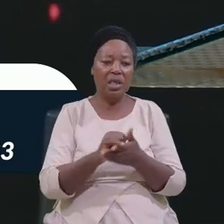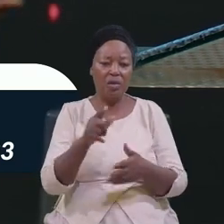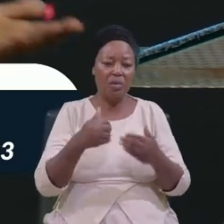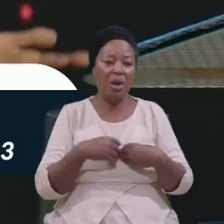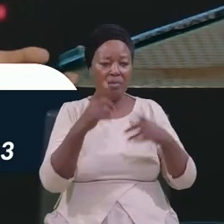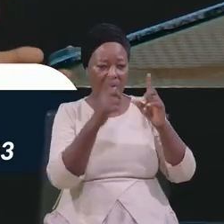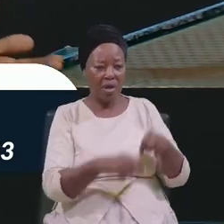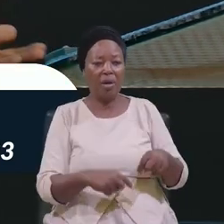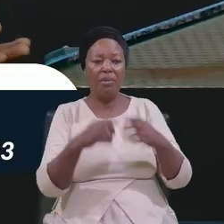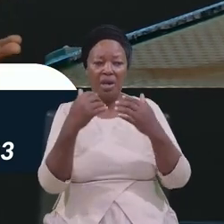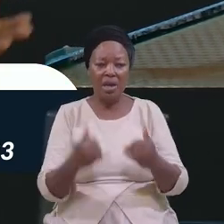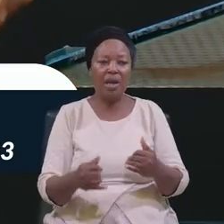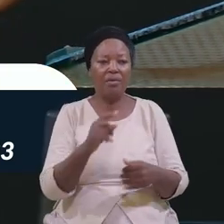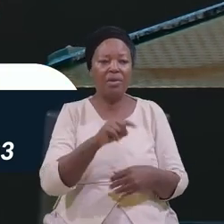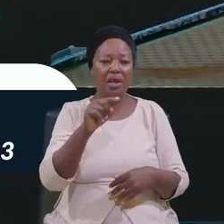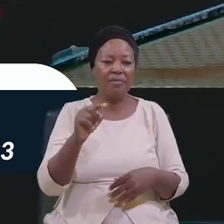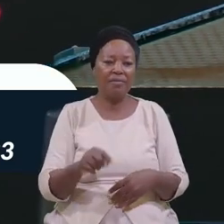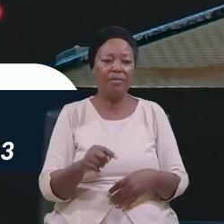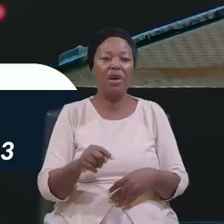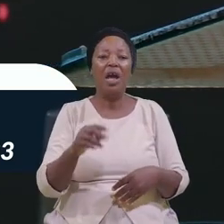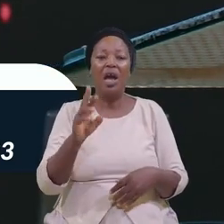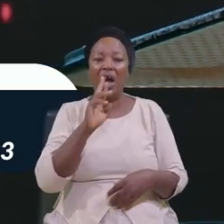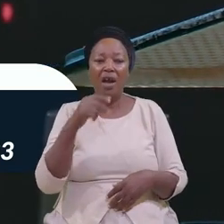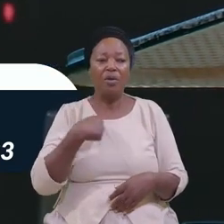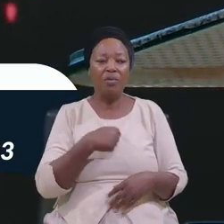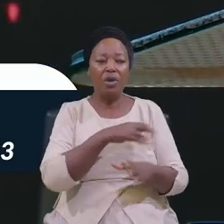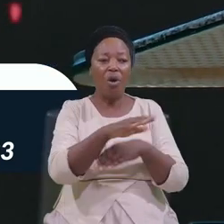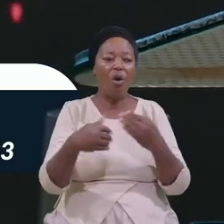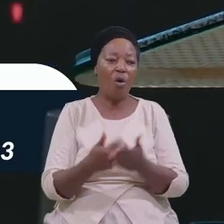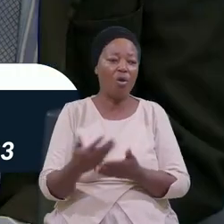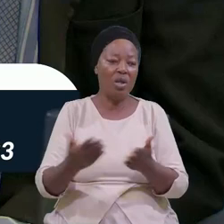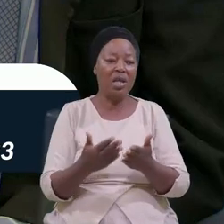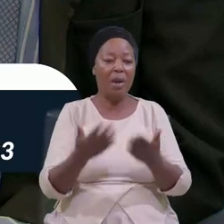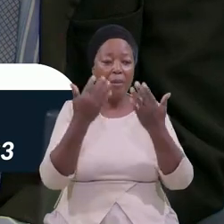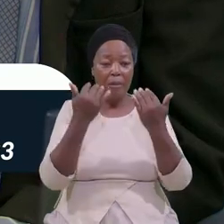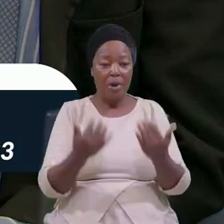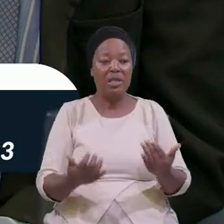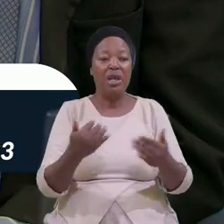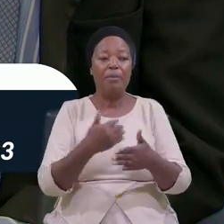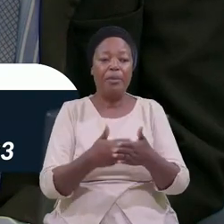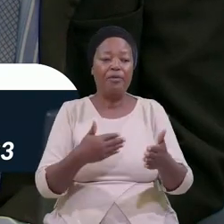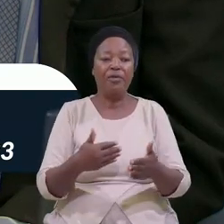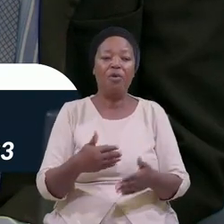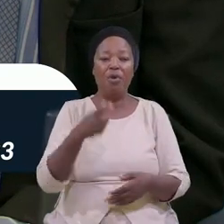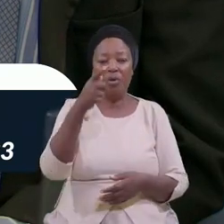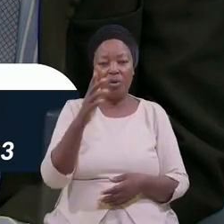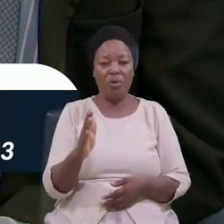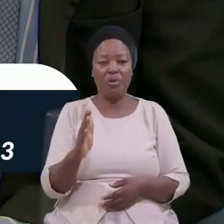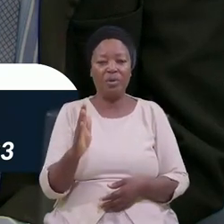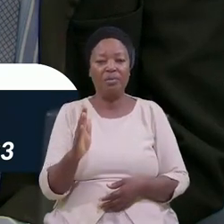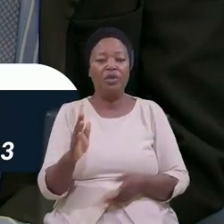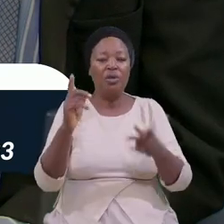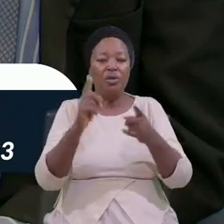Now therefore are we all here present before God